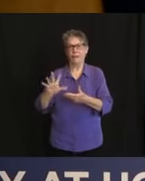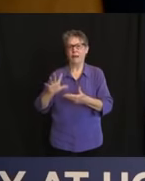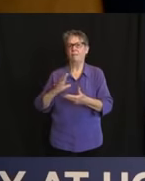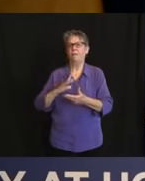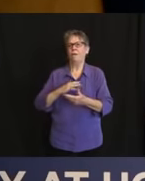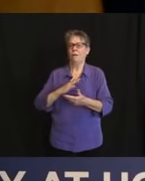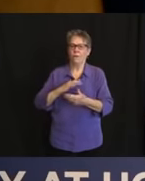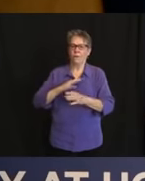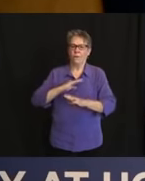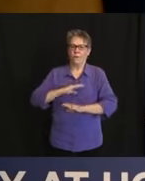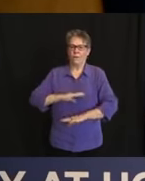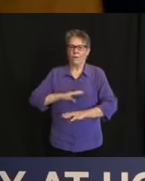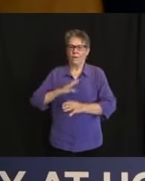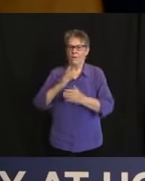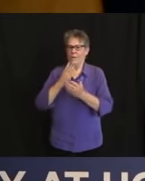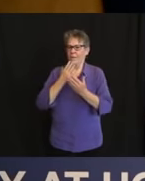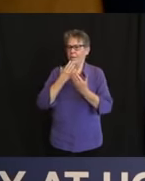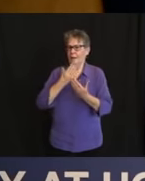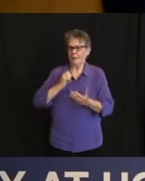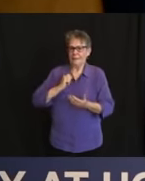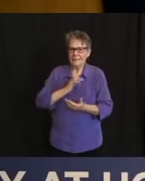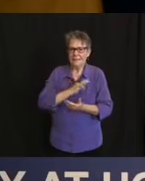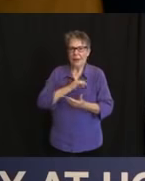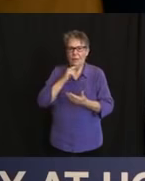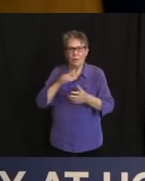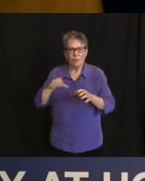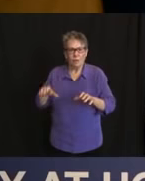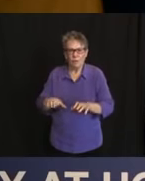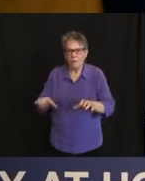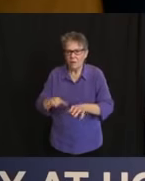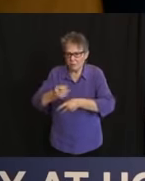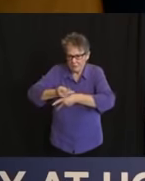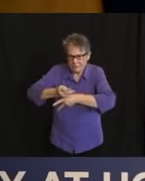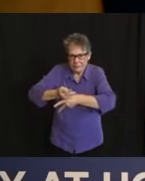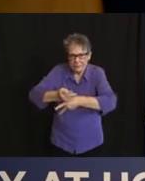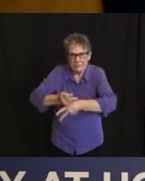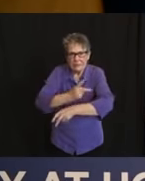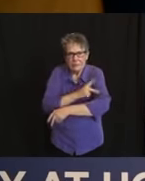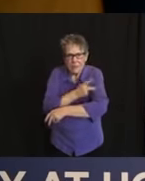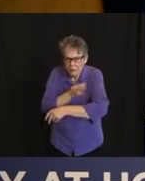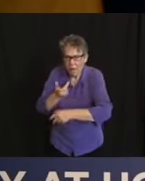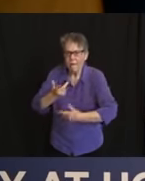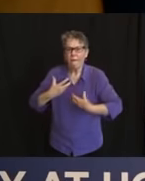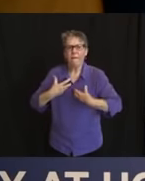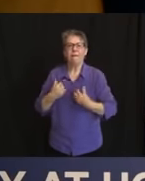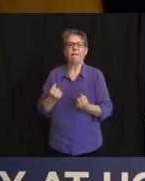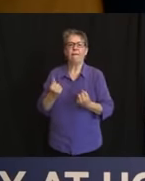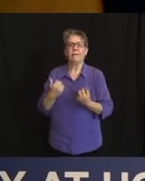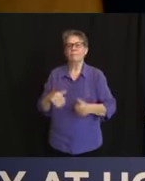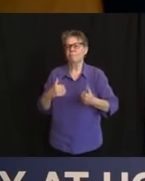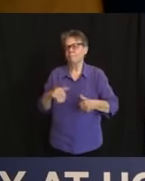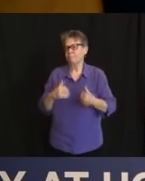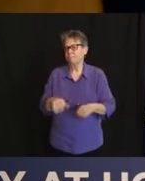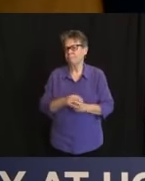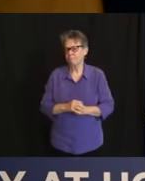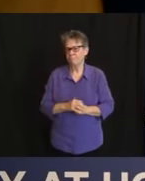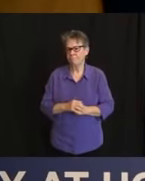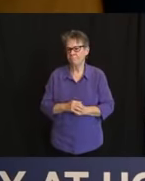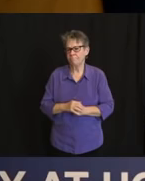service, not only to patients and to the hospitals right now, but we are convinced that we will need them